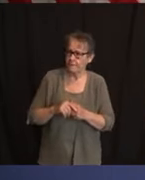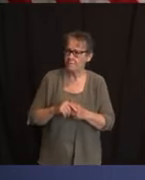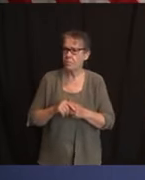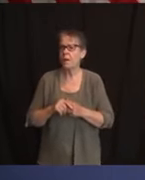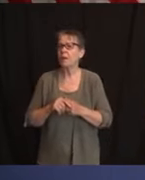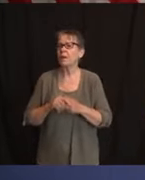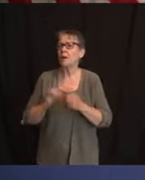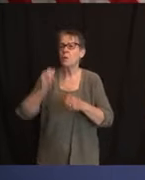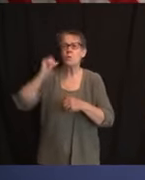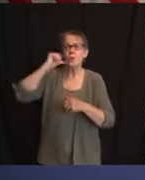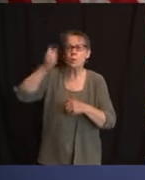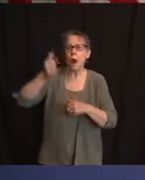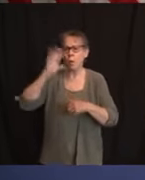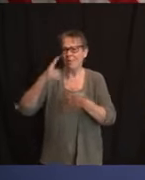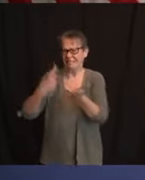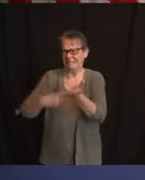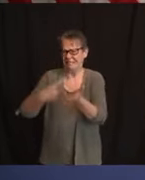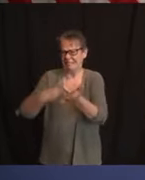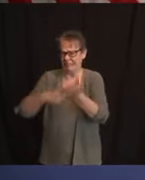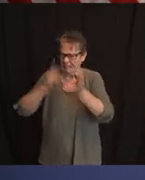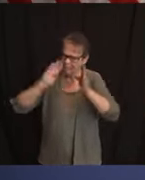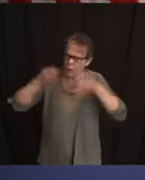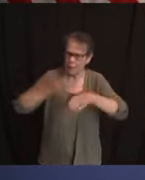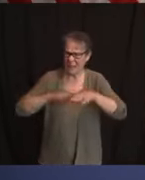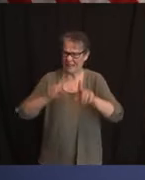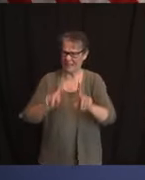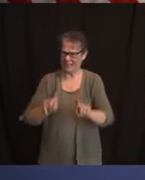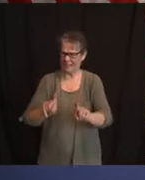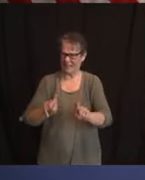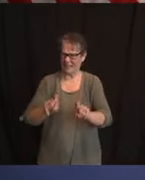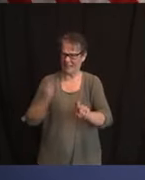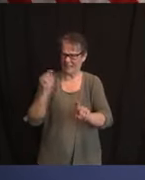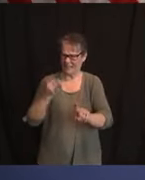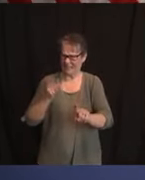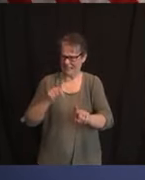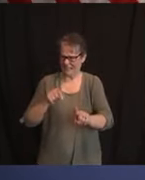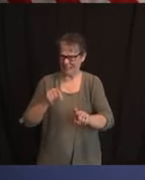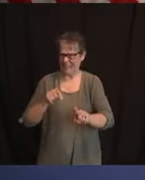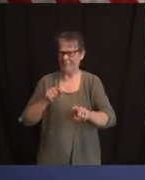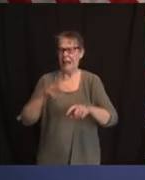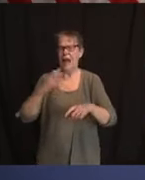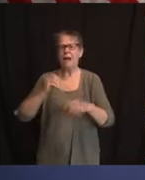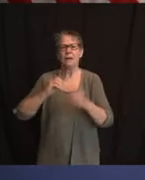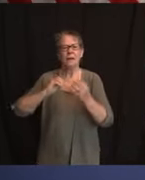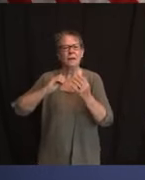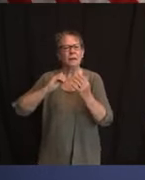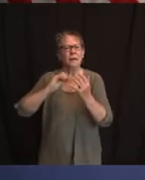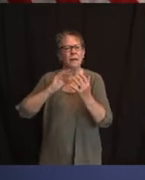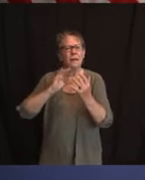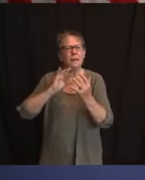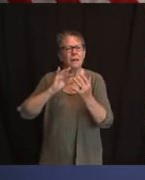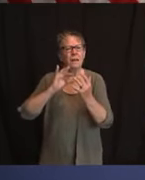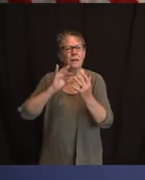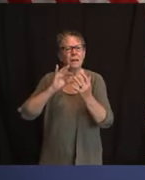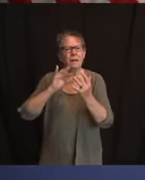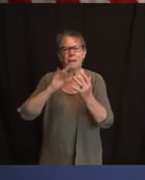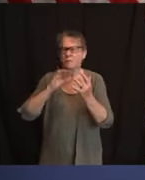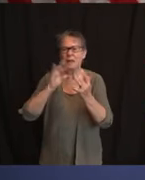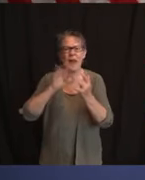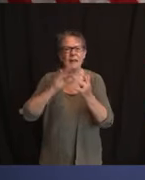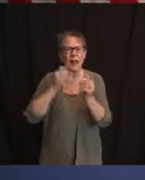state and contact tracing. And so we'll leave that till tomorrow if we can. And a lot of really good work has been put into that. And